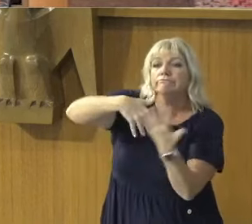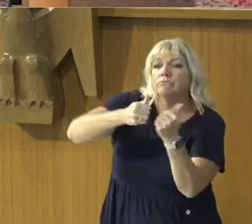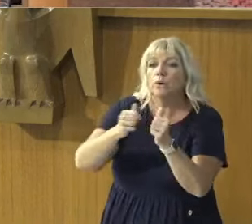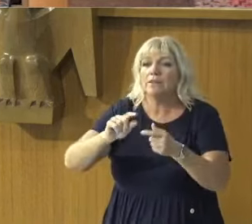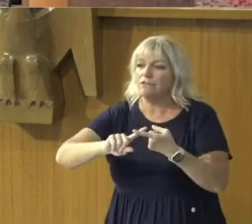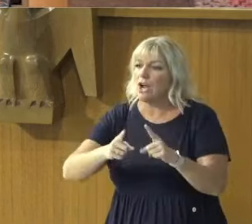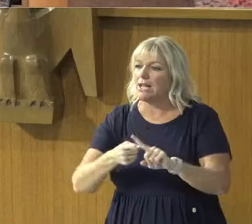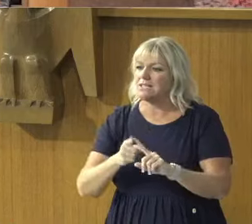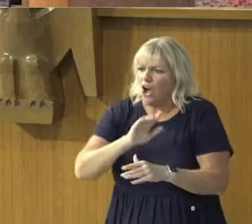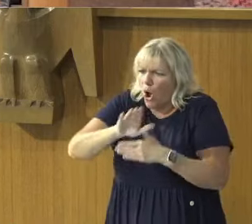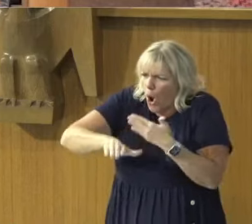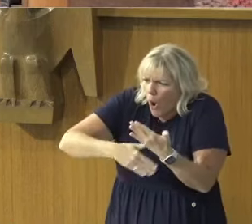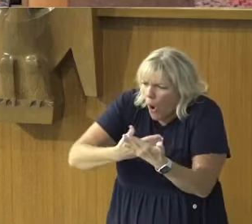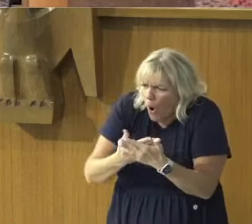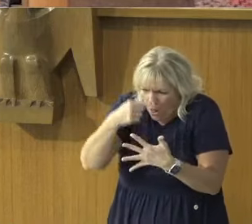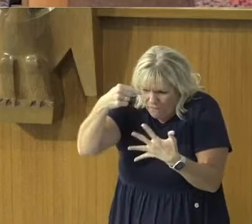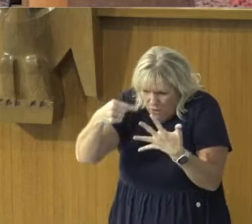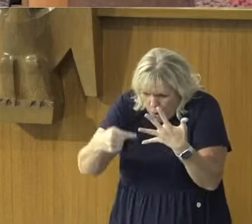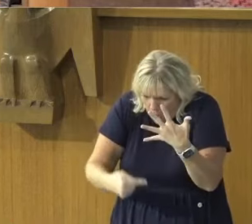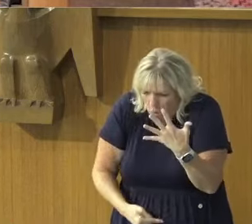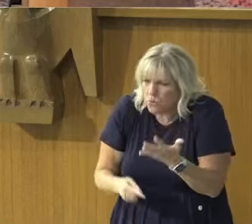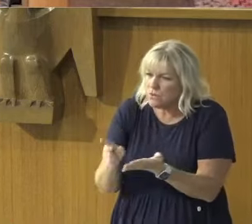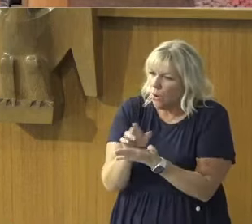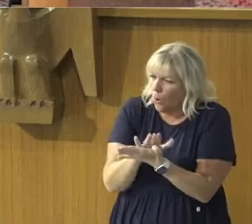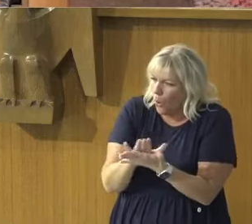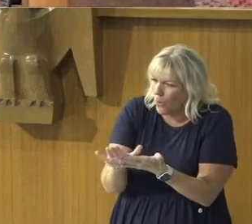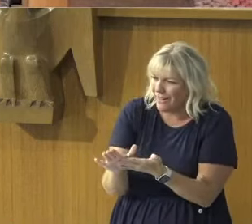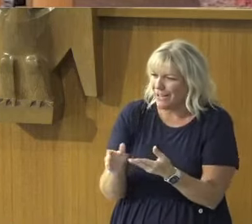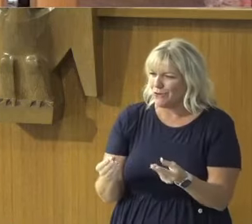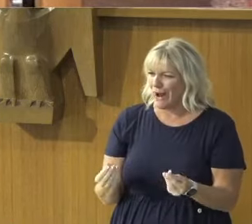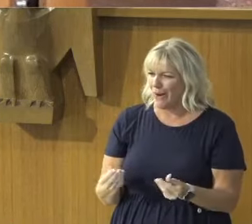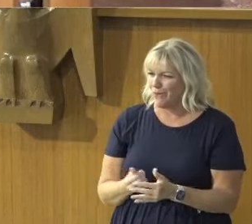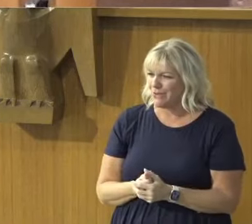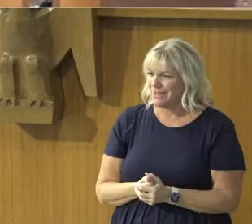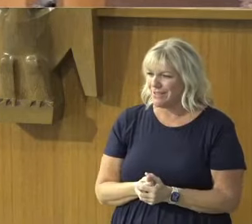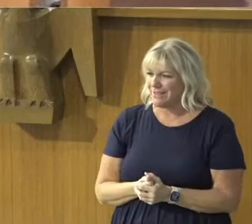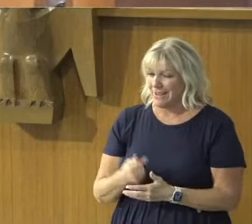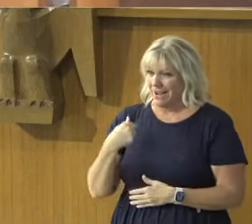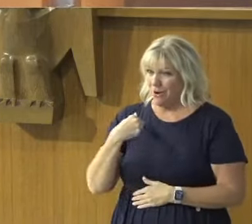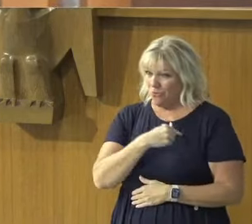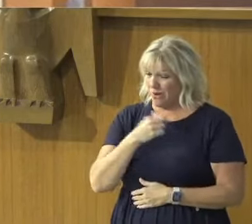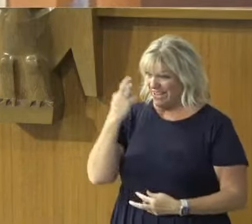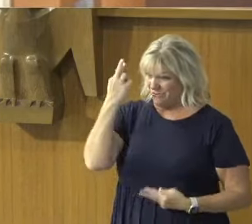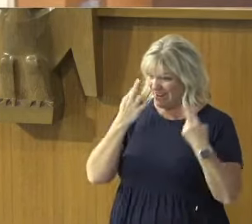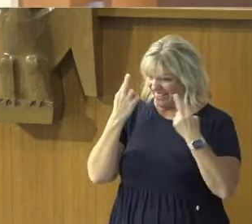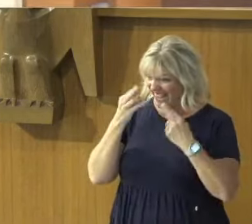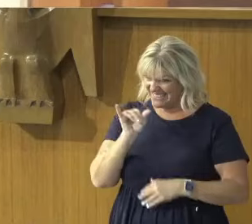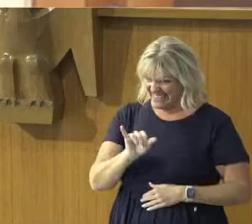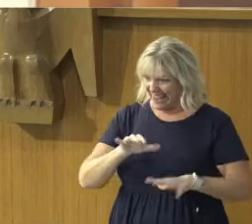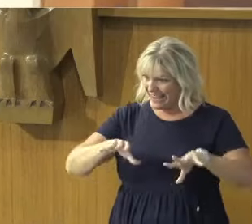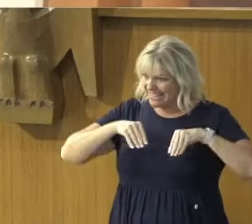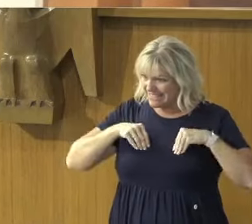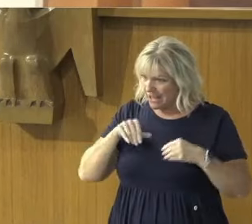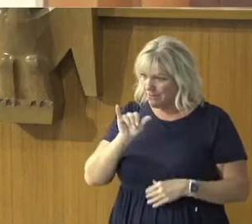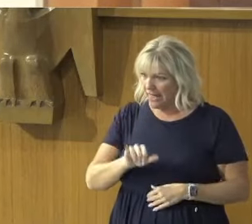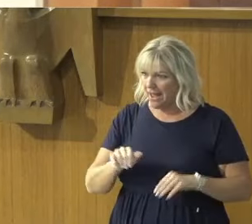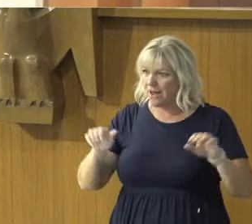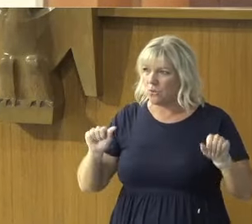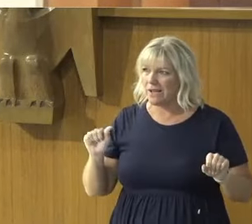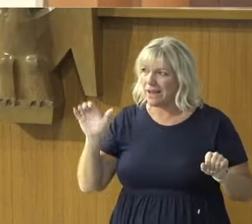It is all holy ground. And once we can tune into that reality, we can hear God